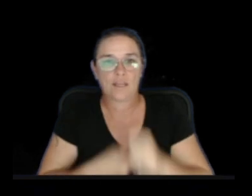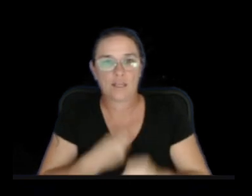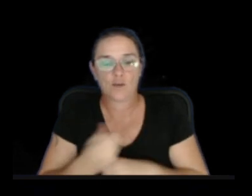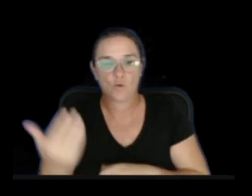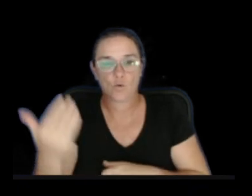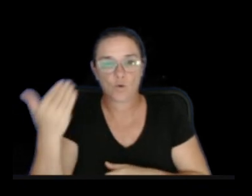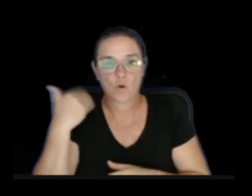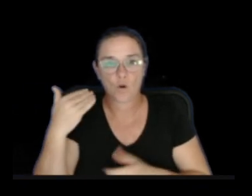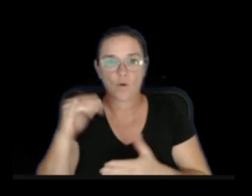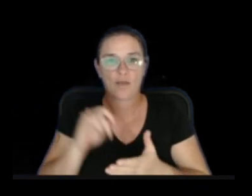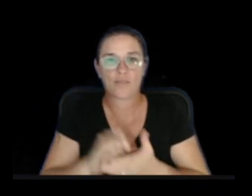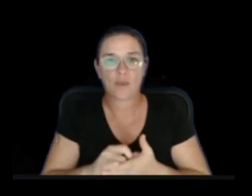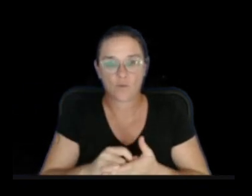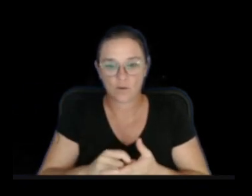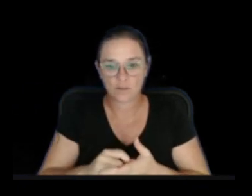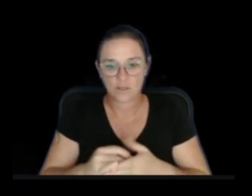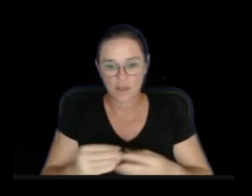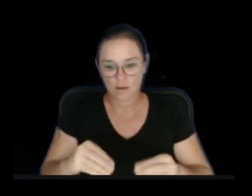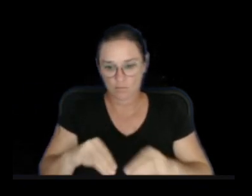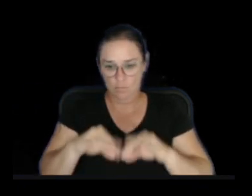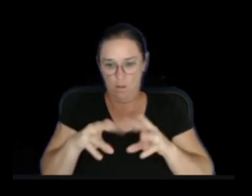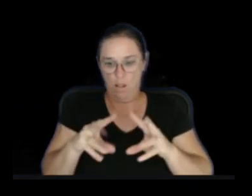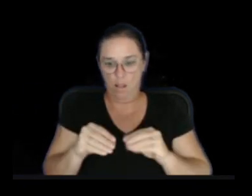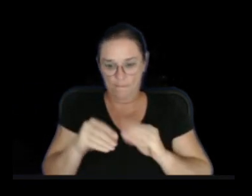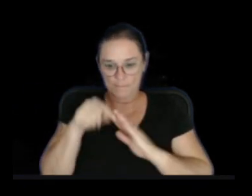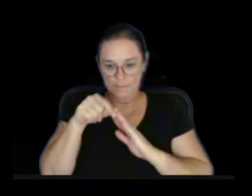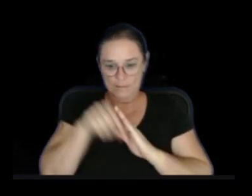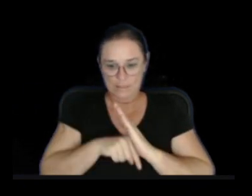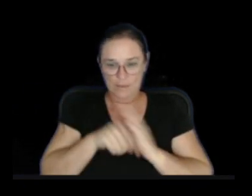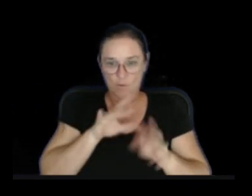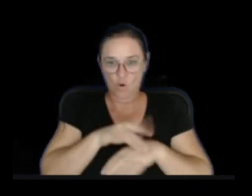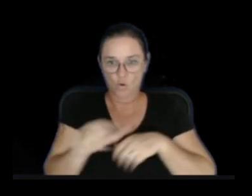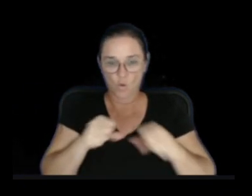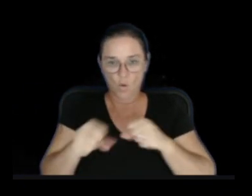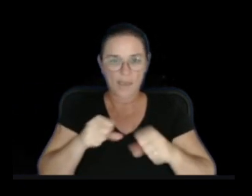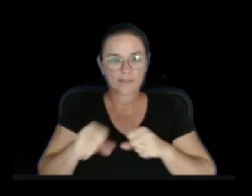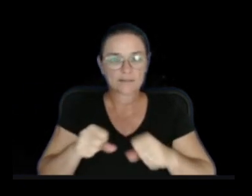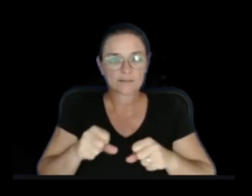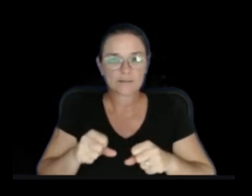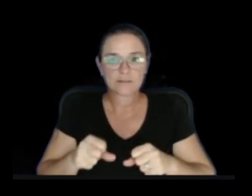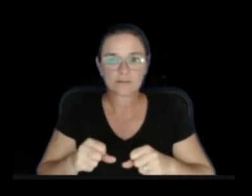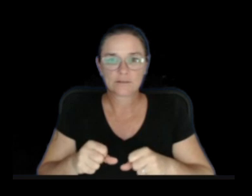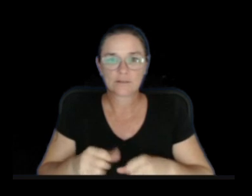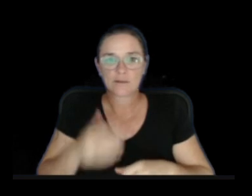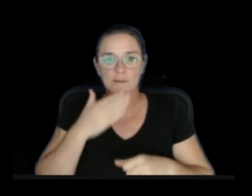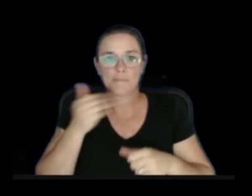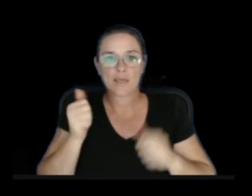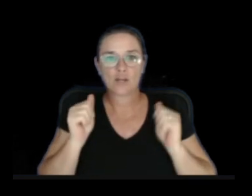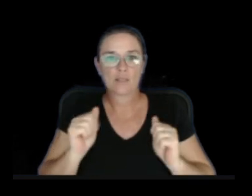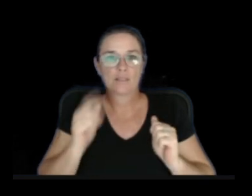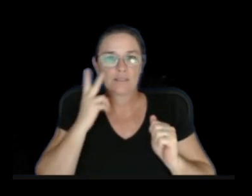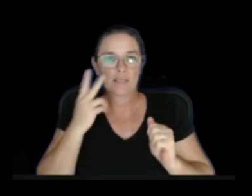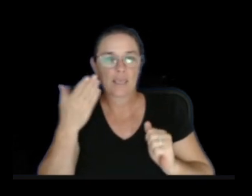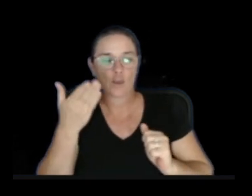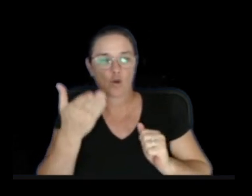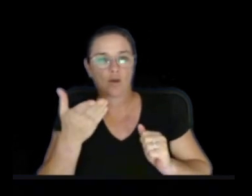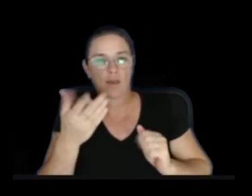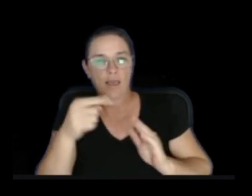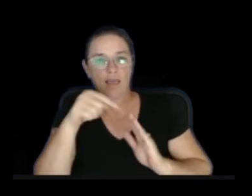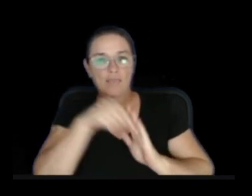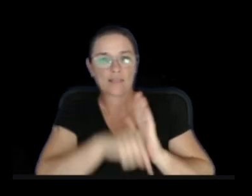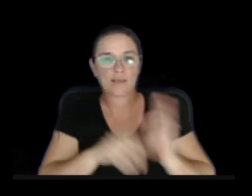deep flurry of earthquakes under Mauna Loa, which also is better seen in depth versus